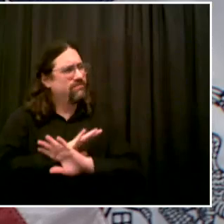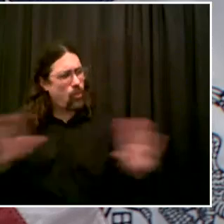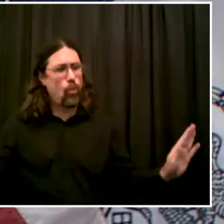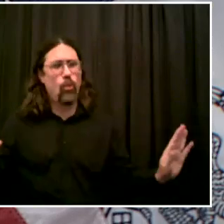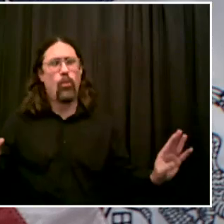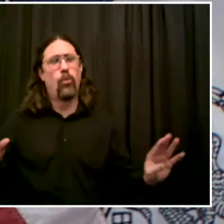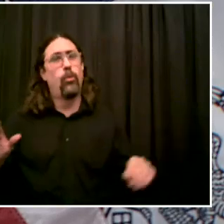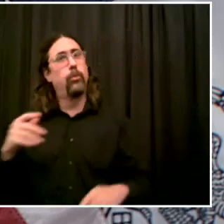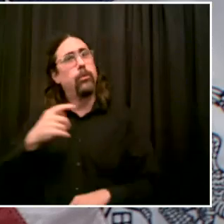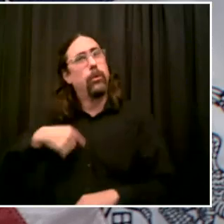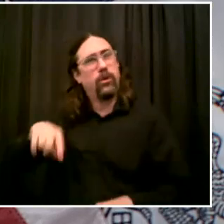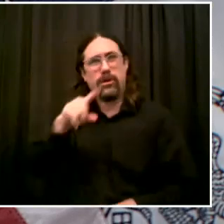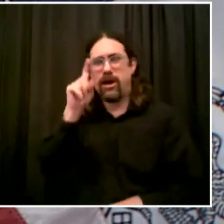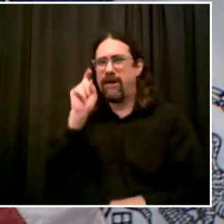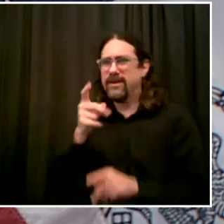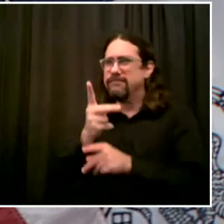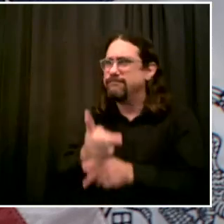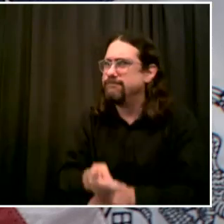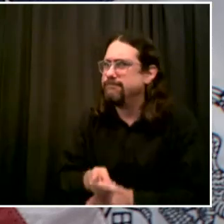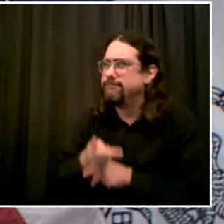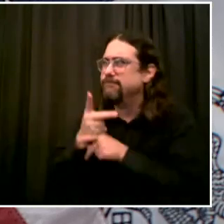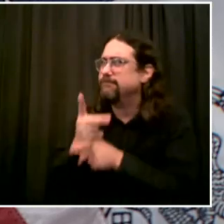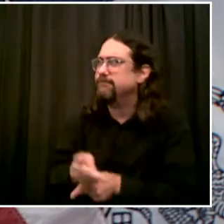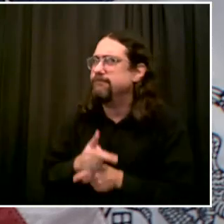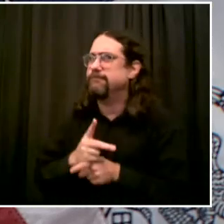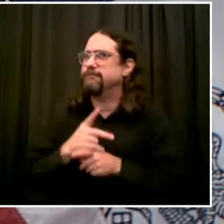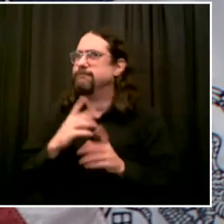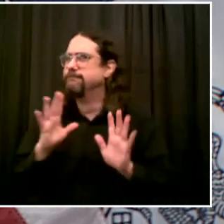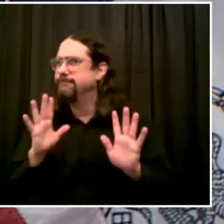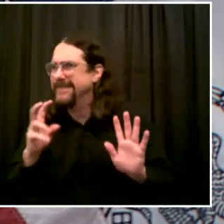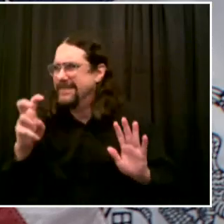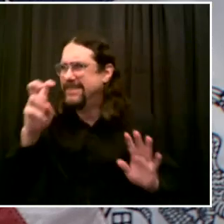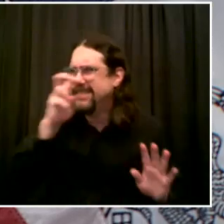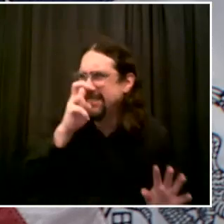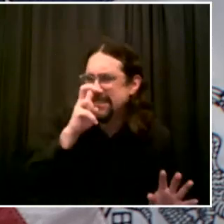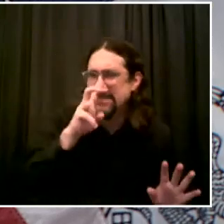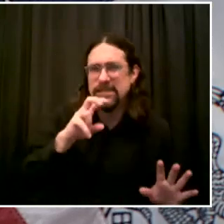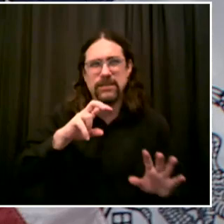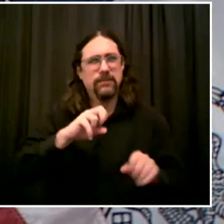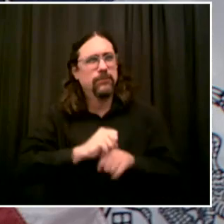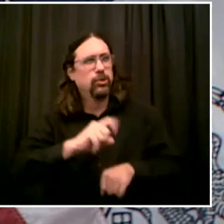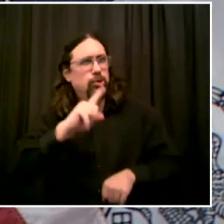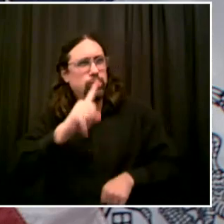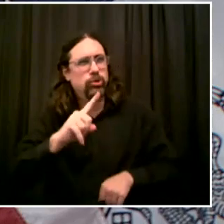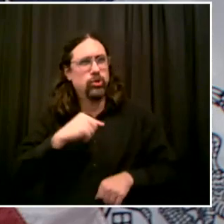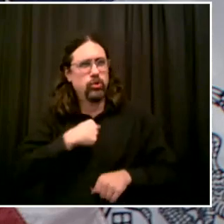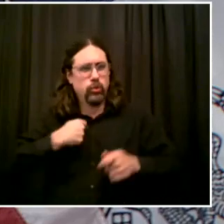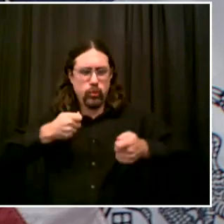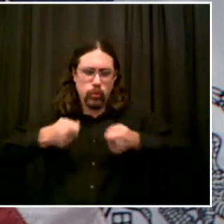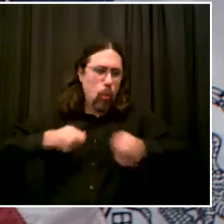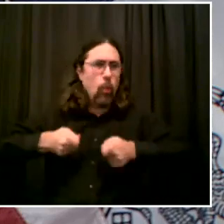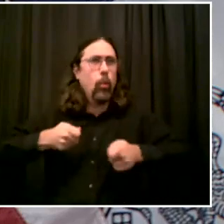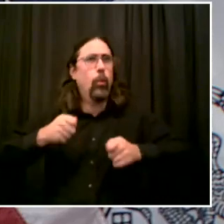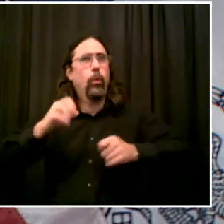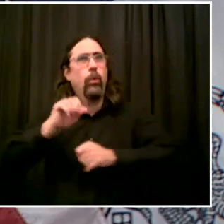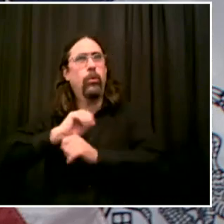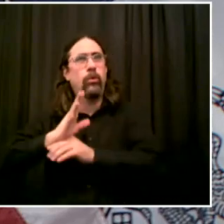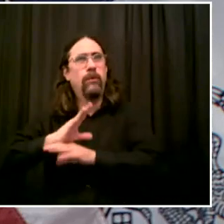lot to do, and always staying tough, staying disciplined, doubling down on the things that have been working here in New York